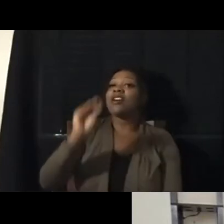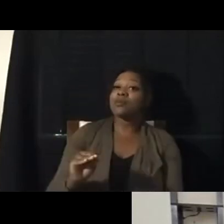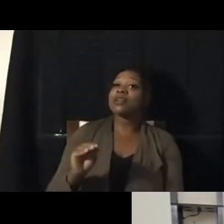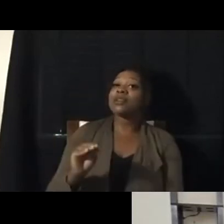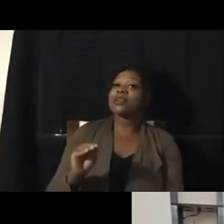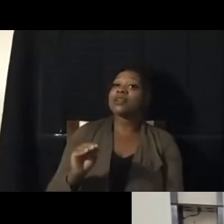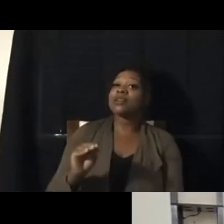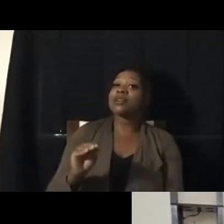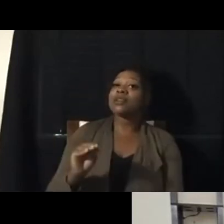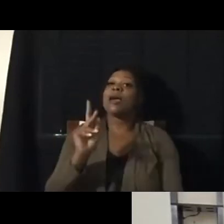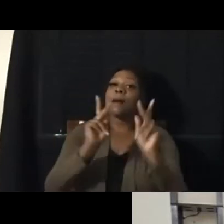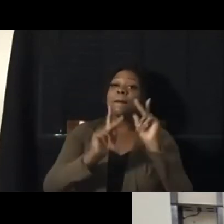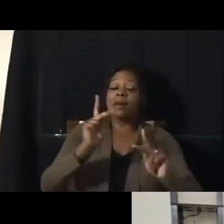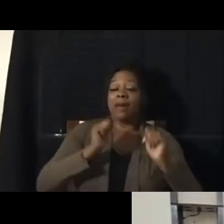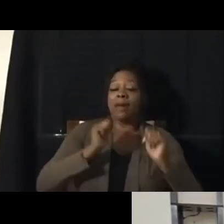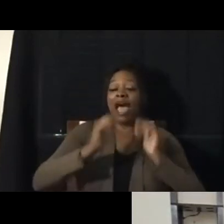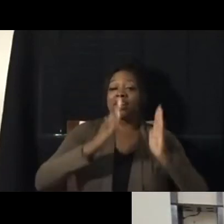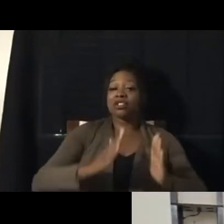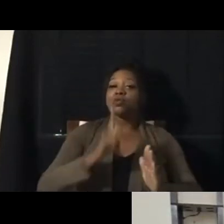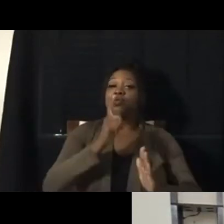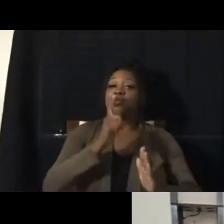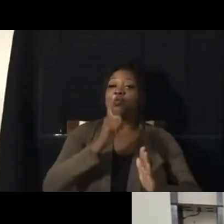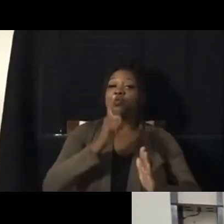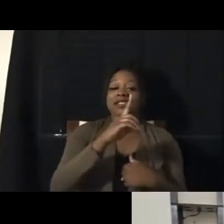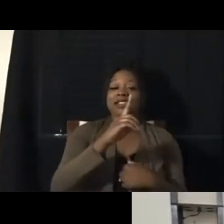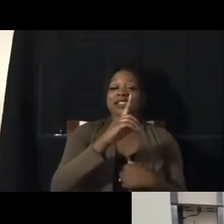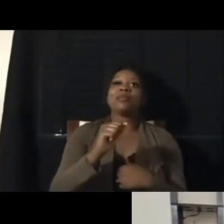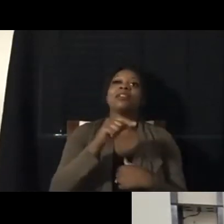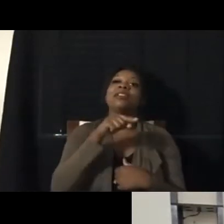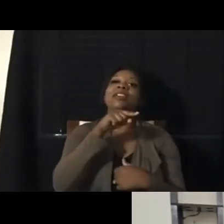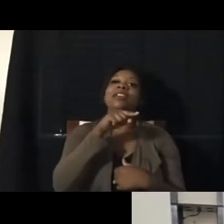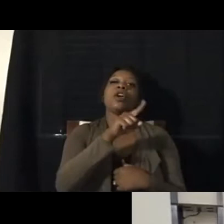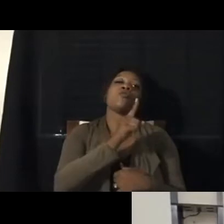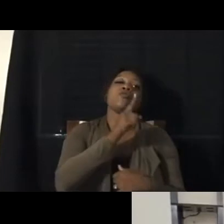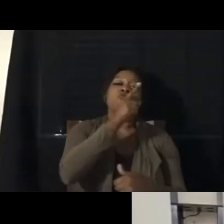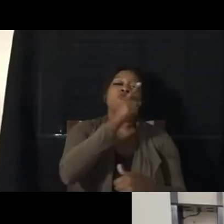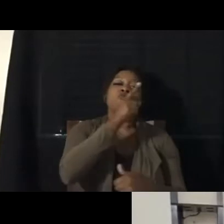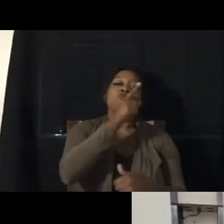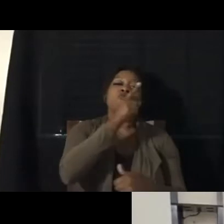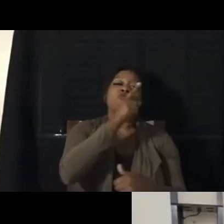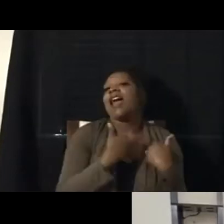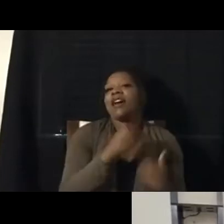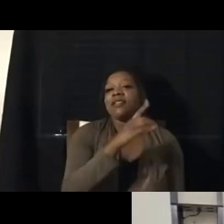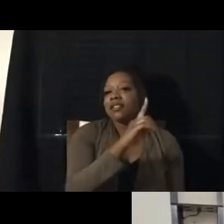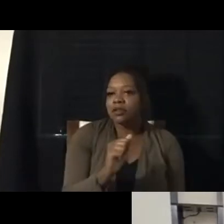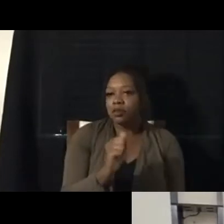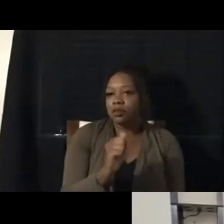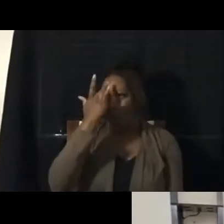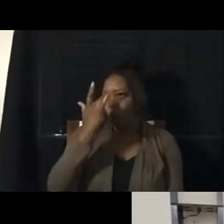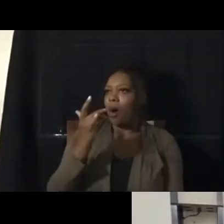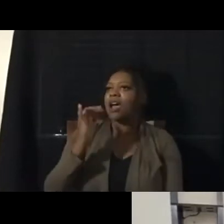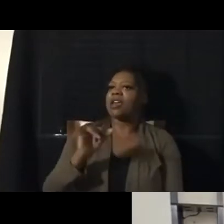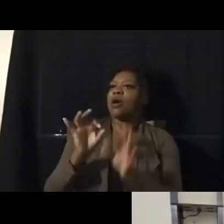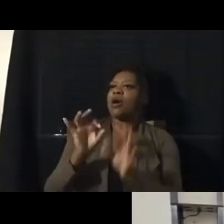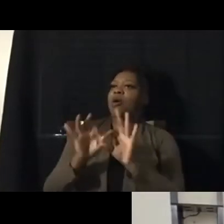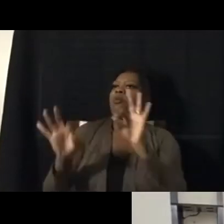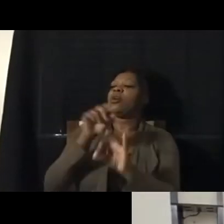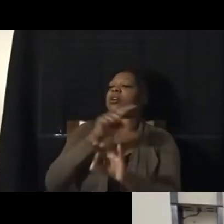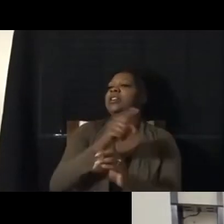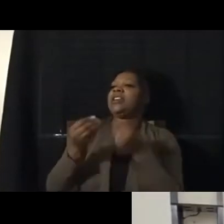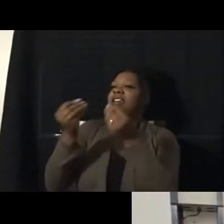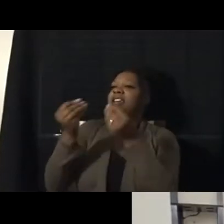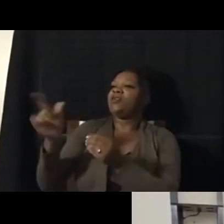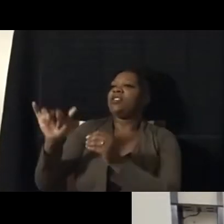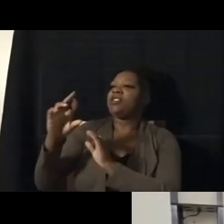disabilities. Why was it important that that show casted you authentically? Let's see, what it brought to the role by being on the